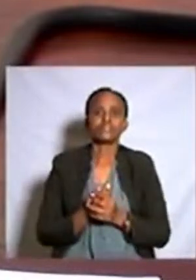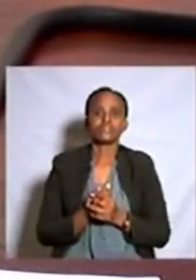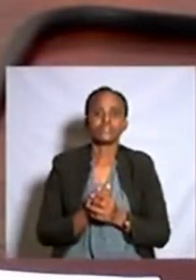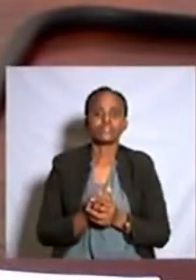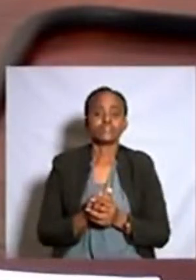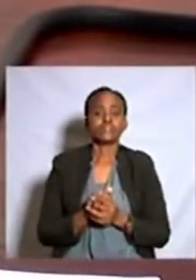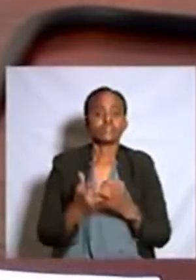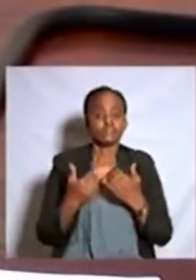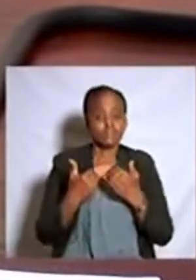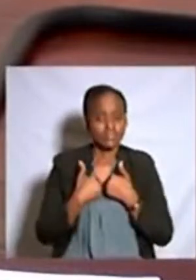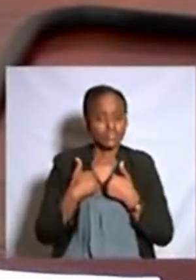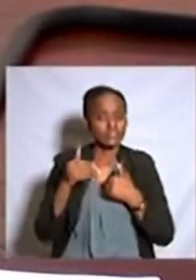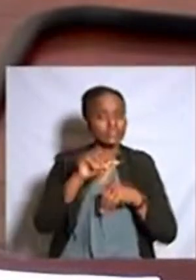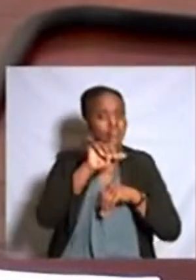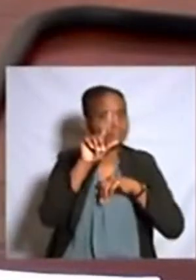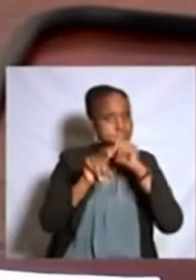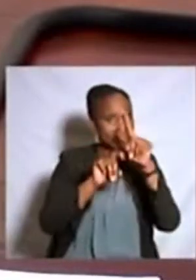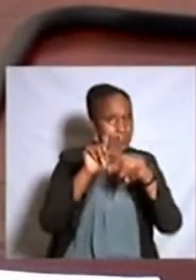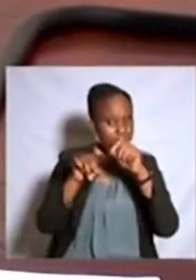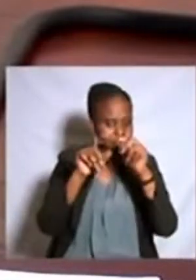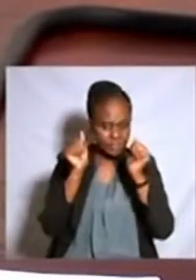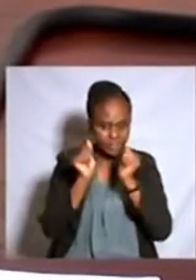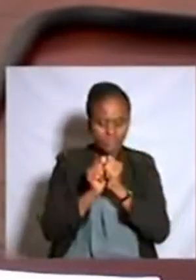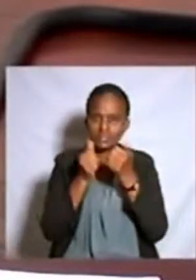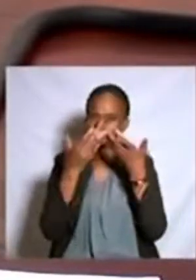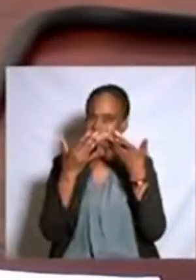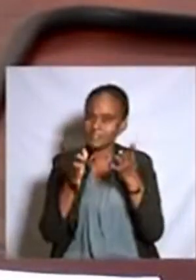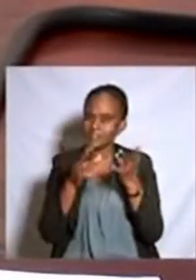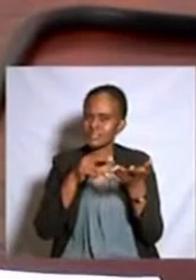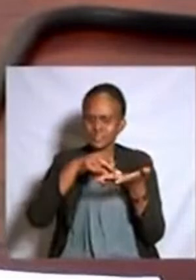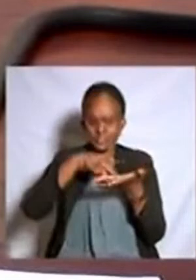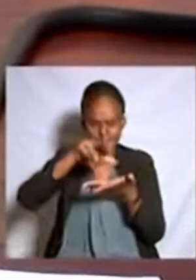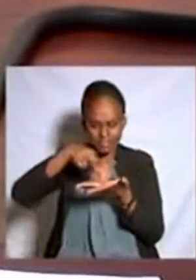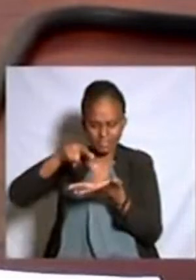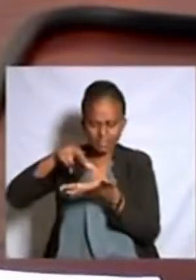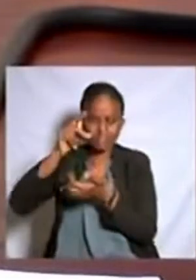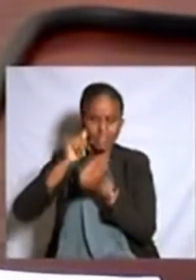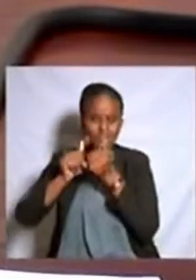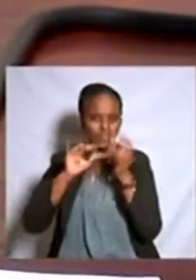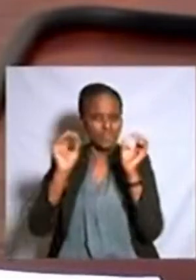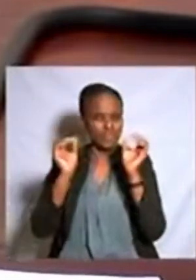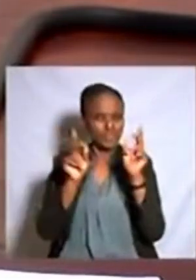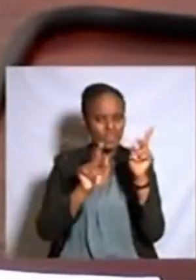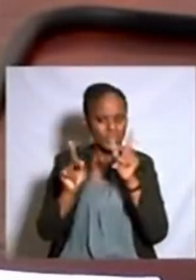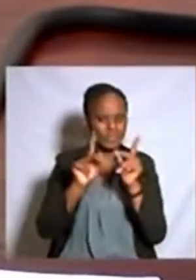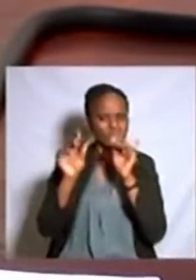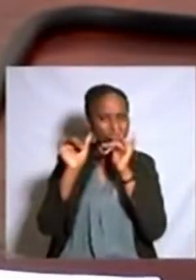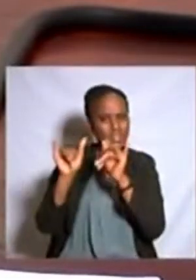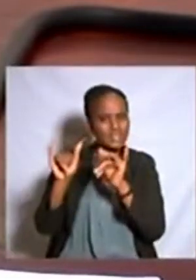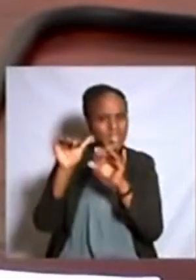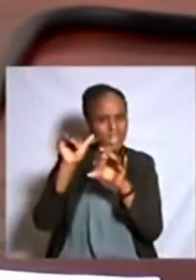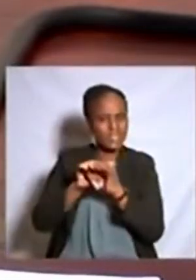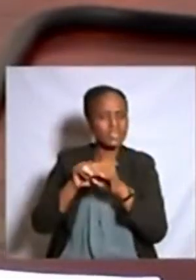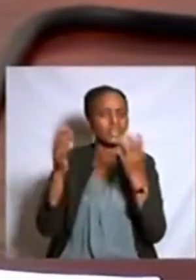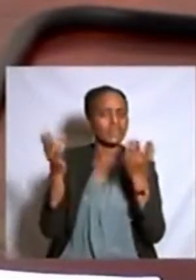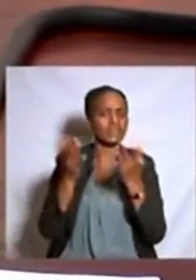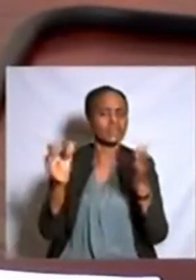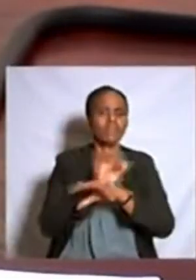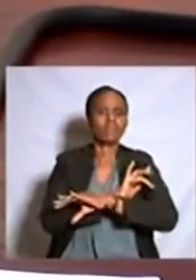where there's a query regarding loss of rentals due to non-occupants.